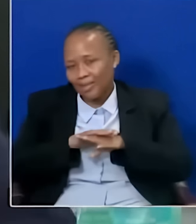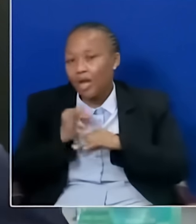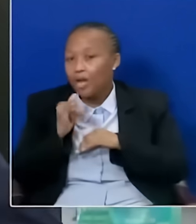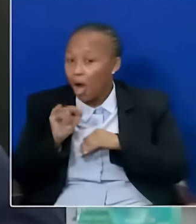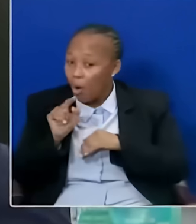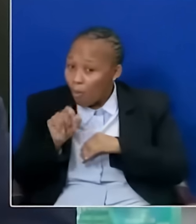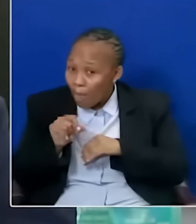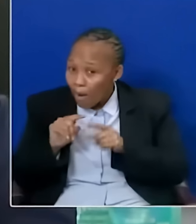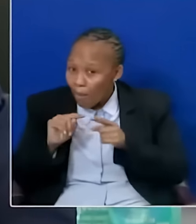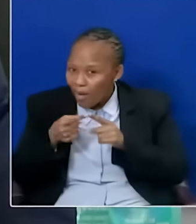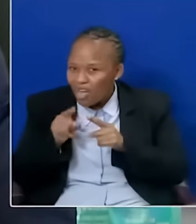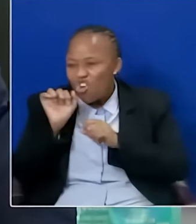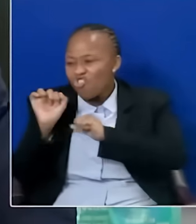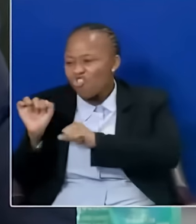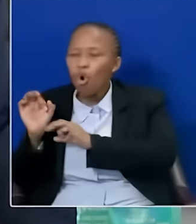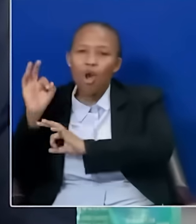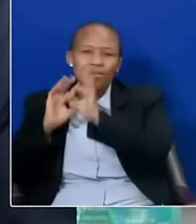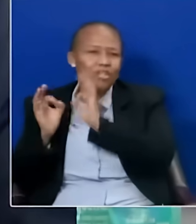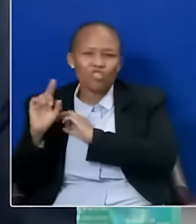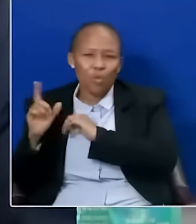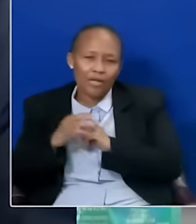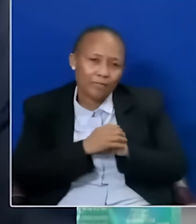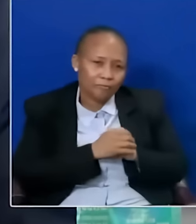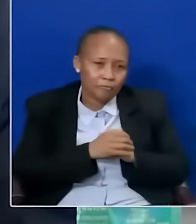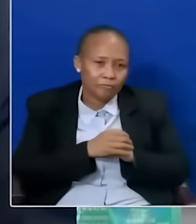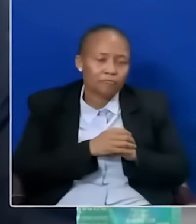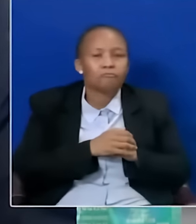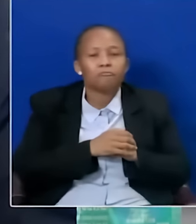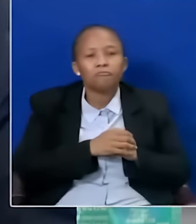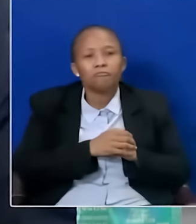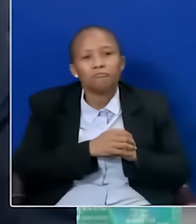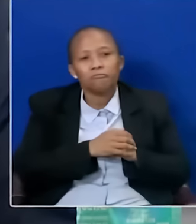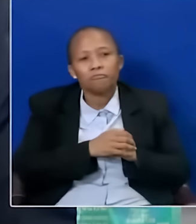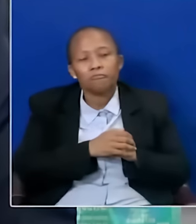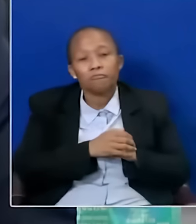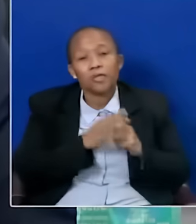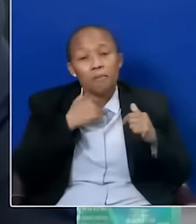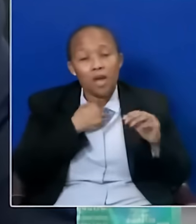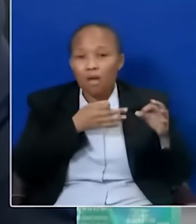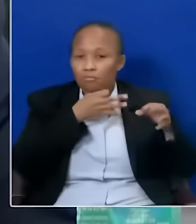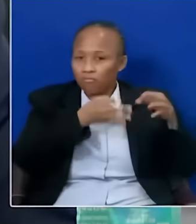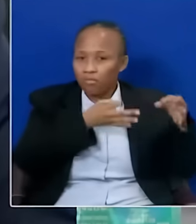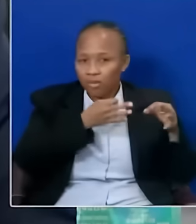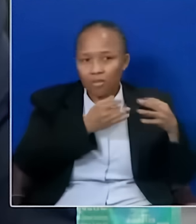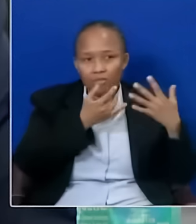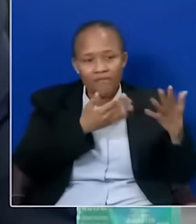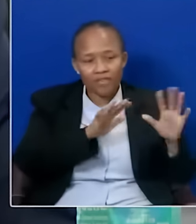The only explanation is that upon handing it for IBIS acquisitions,